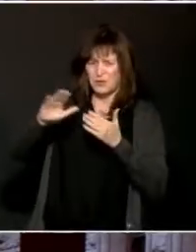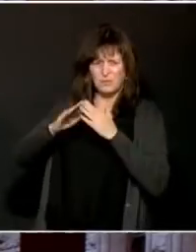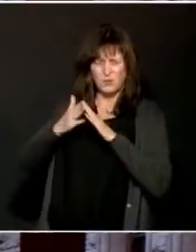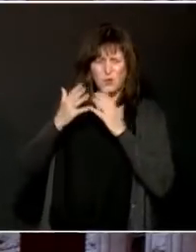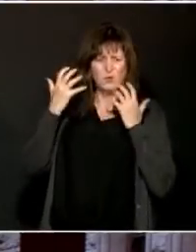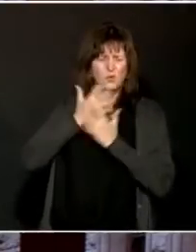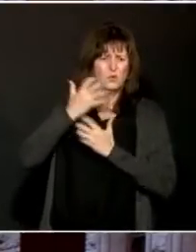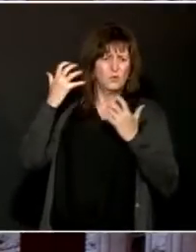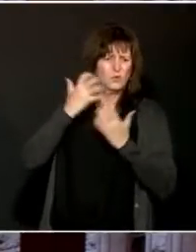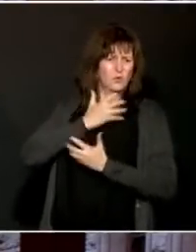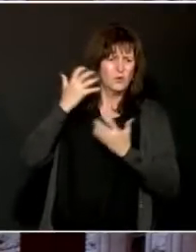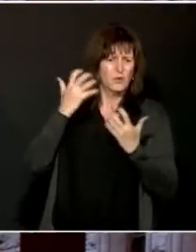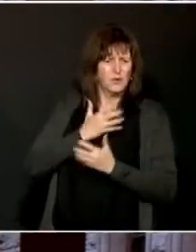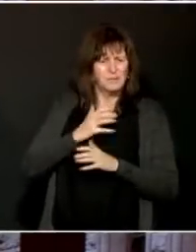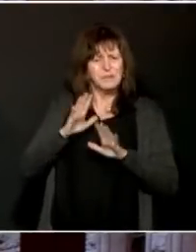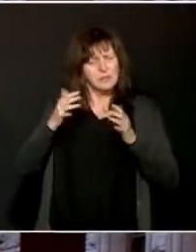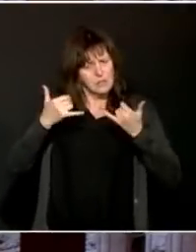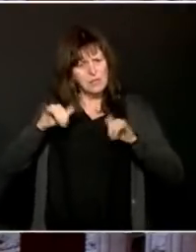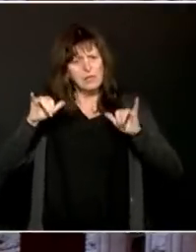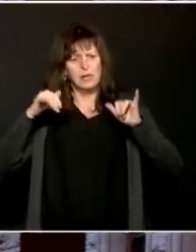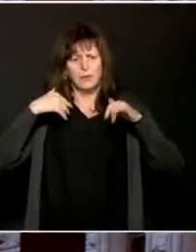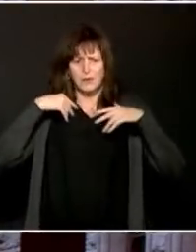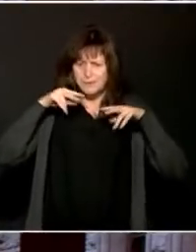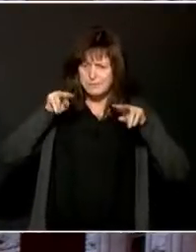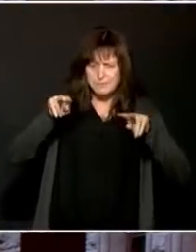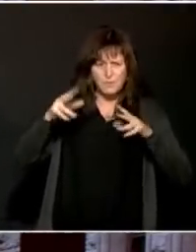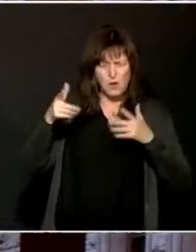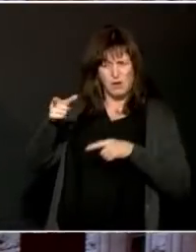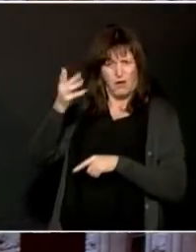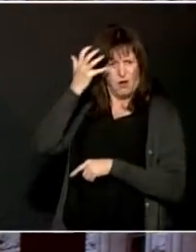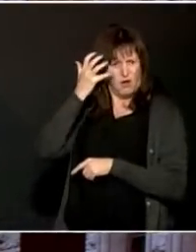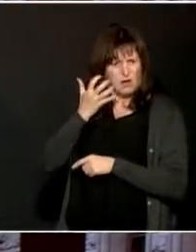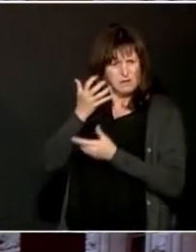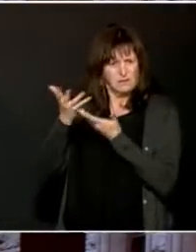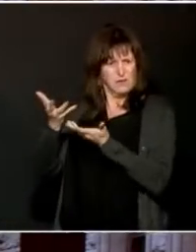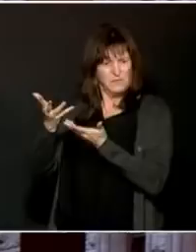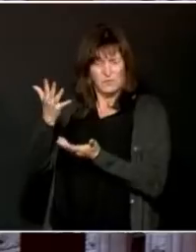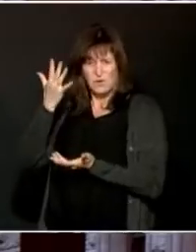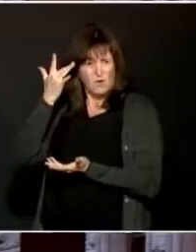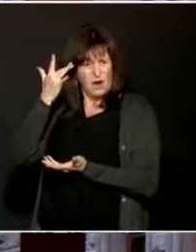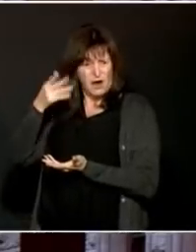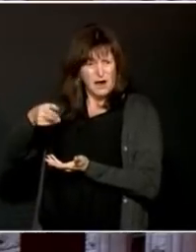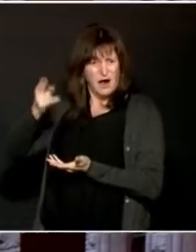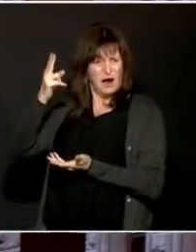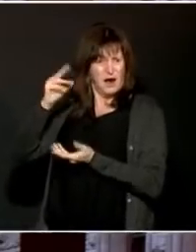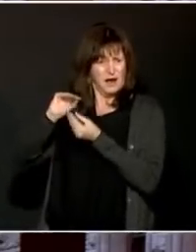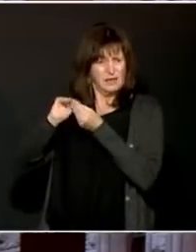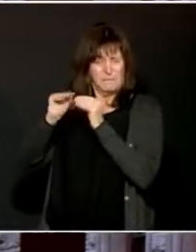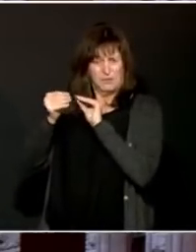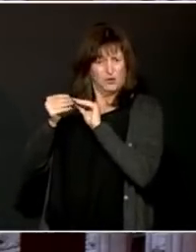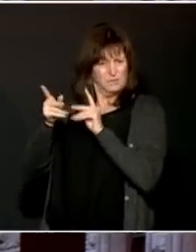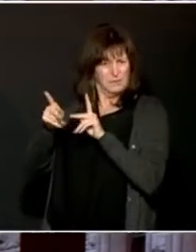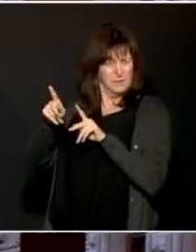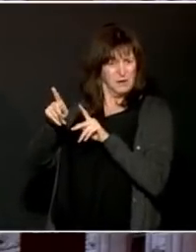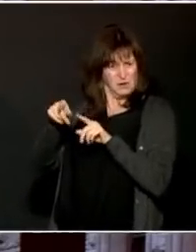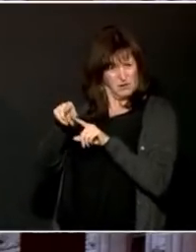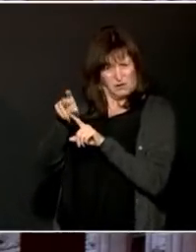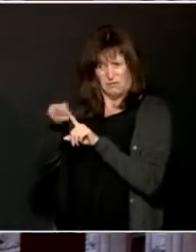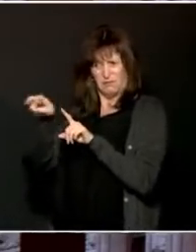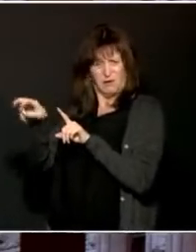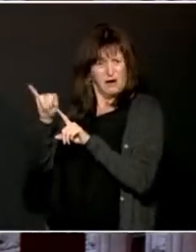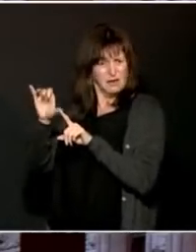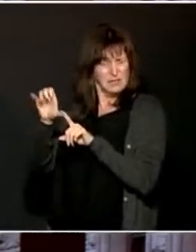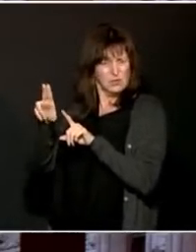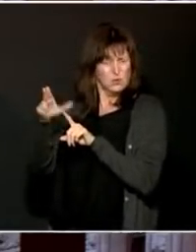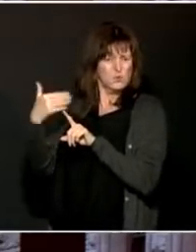they seem to come with presentation of higher levels of ICU admission, and unfortunately, some of the early indicators and some studies consistent with